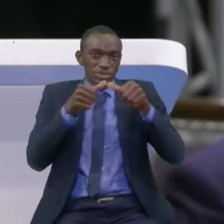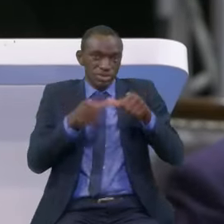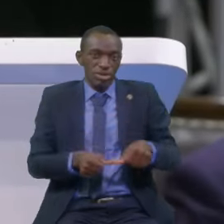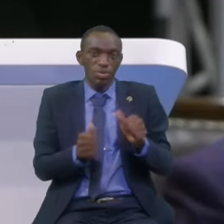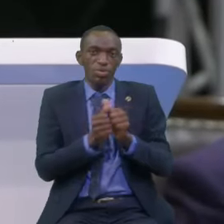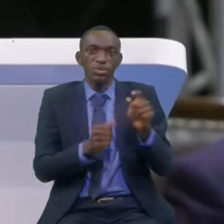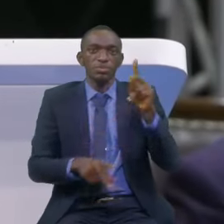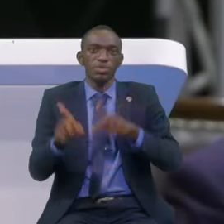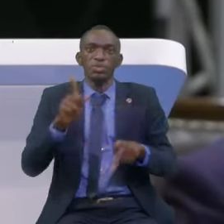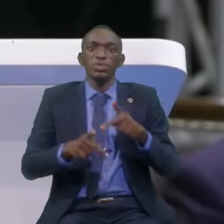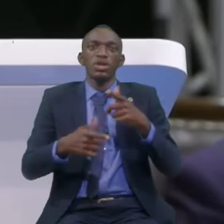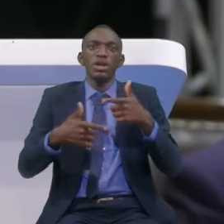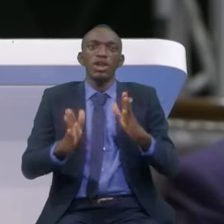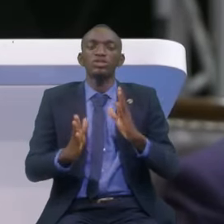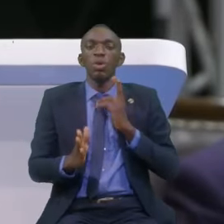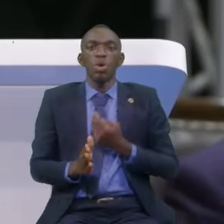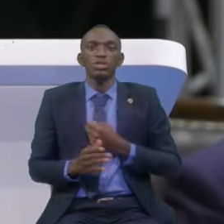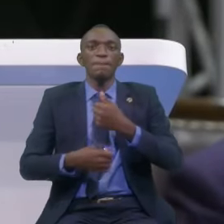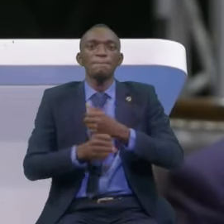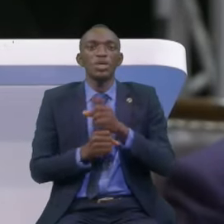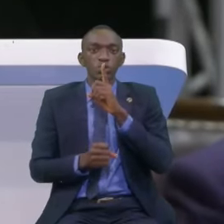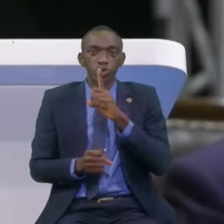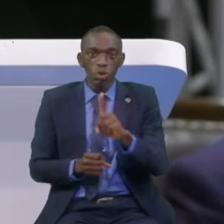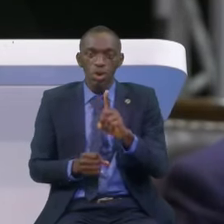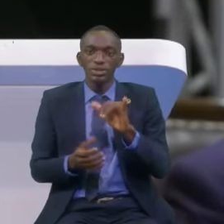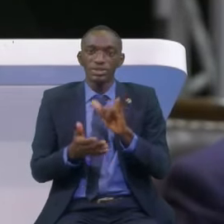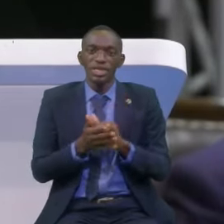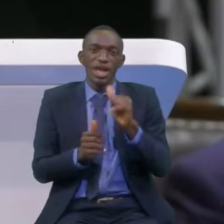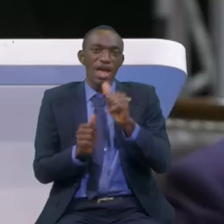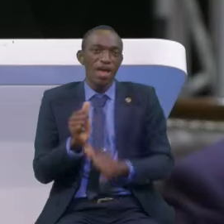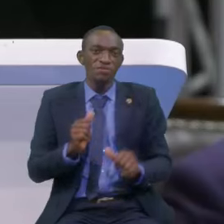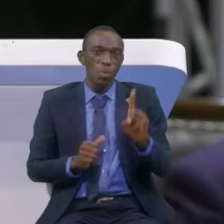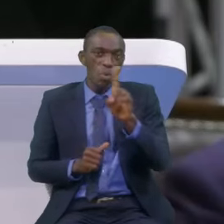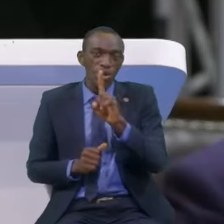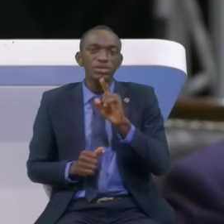that everyone has been attended to.